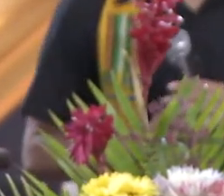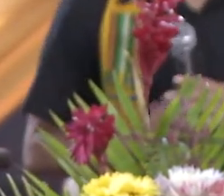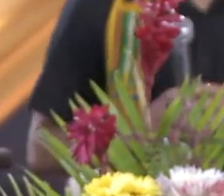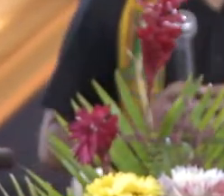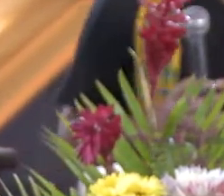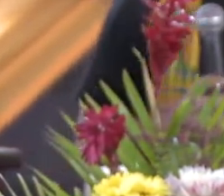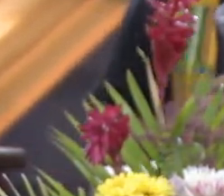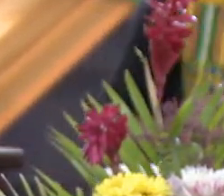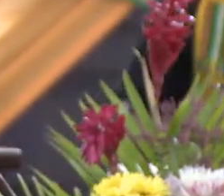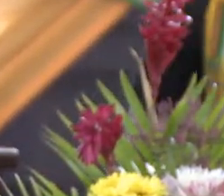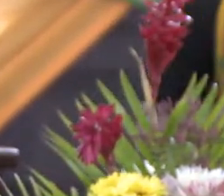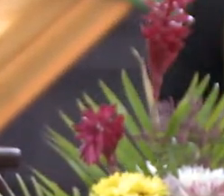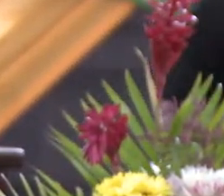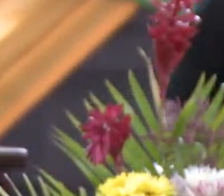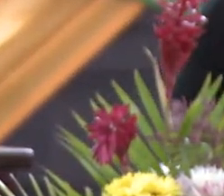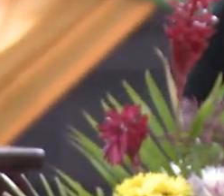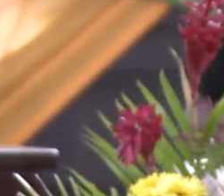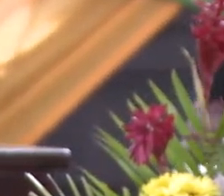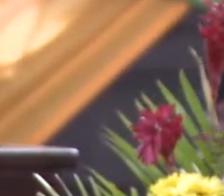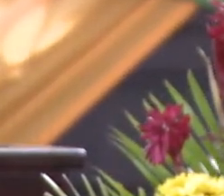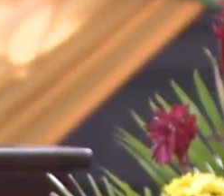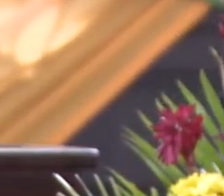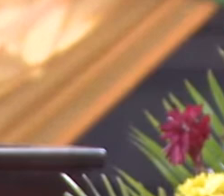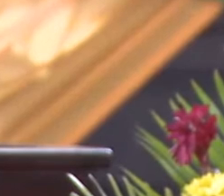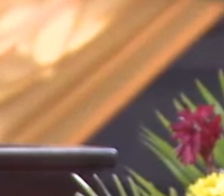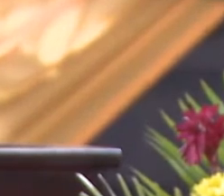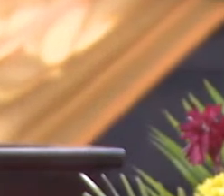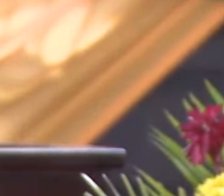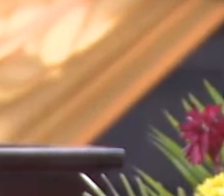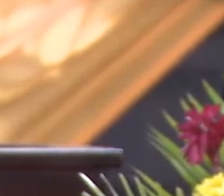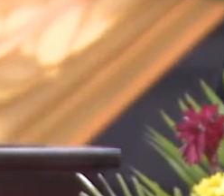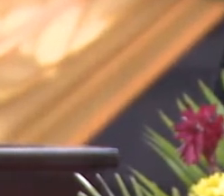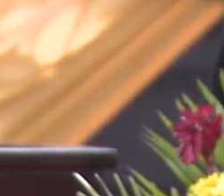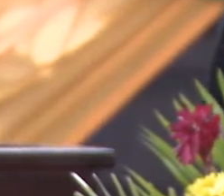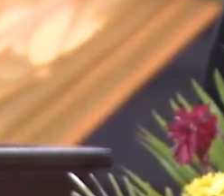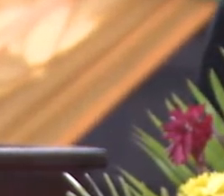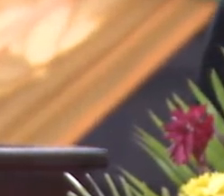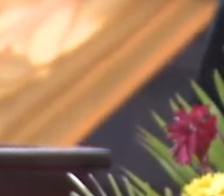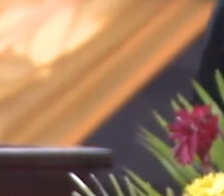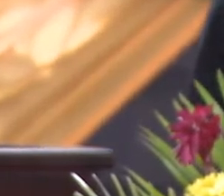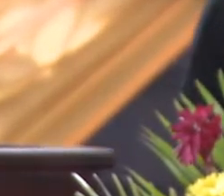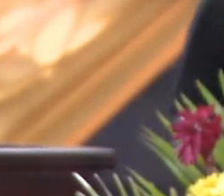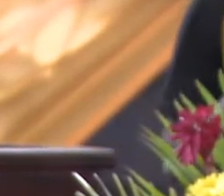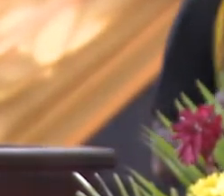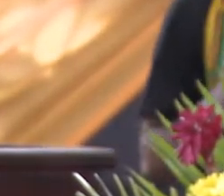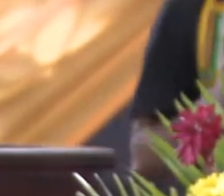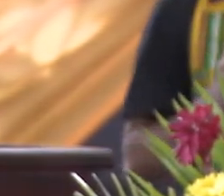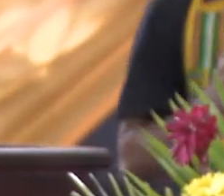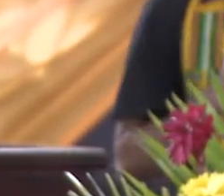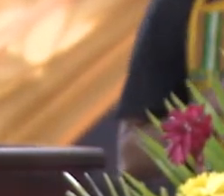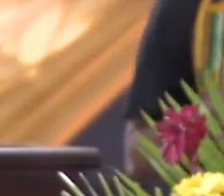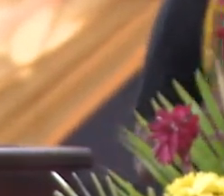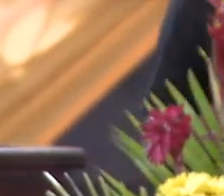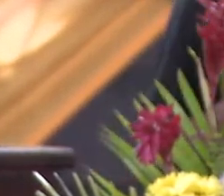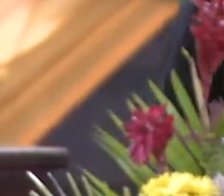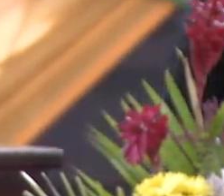This road I travel is not an easy one, but by faith I'm